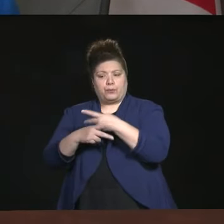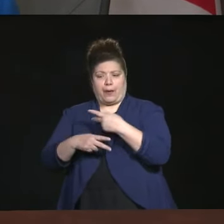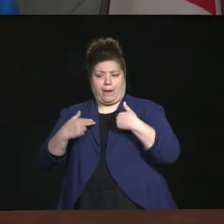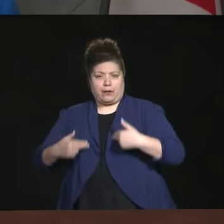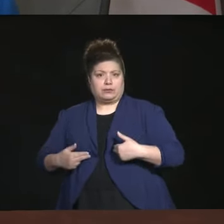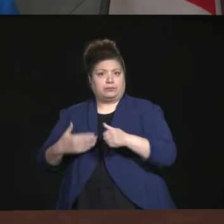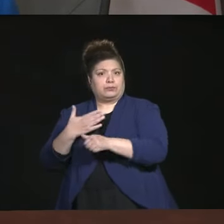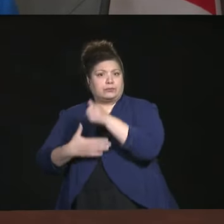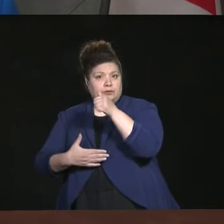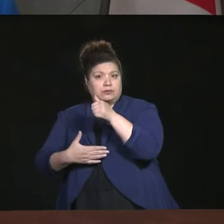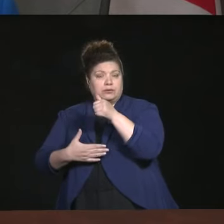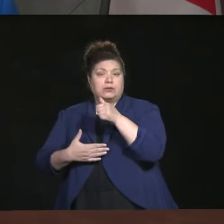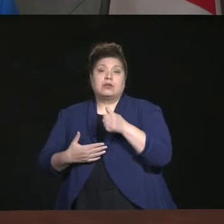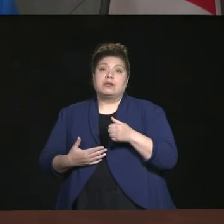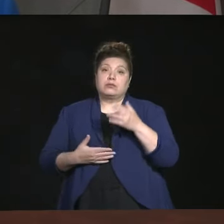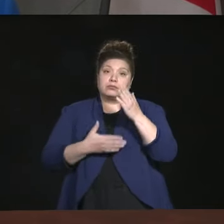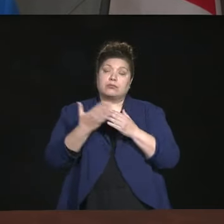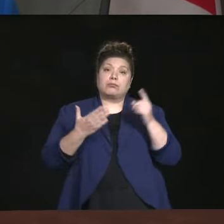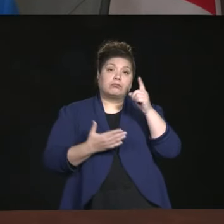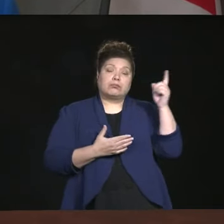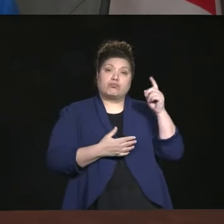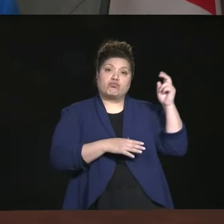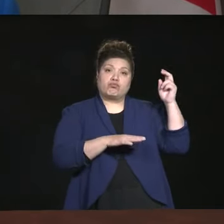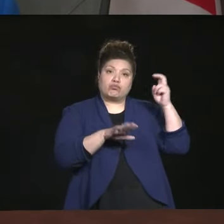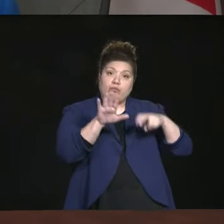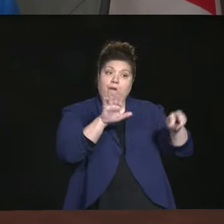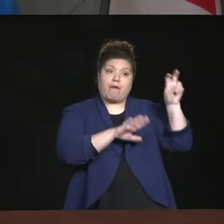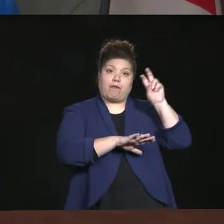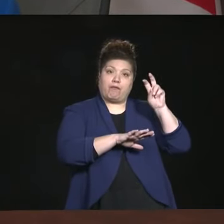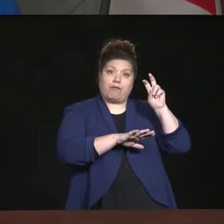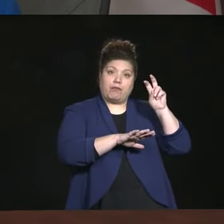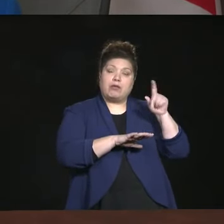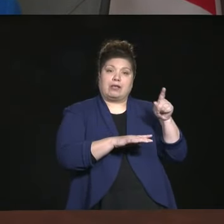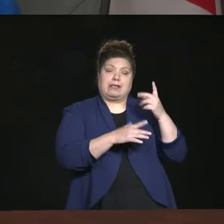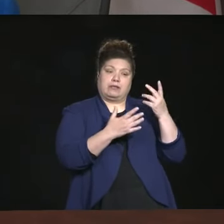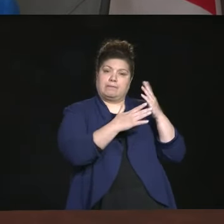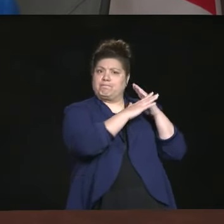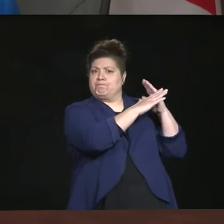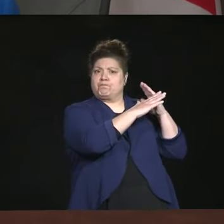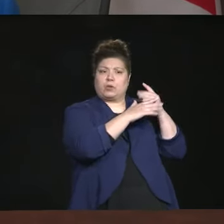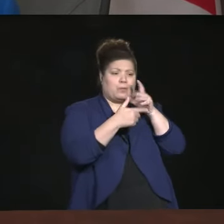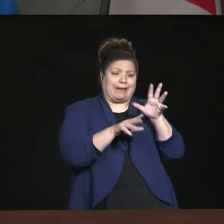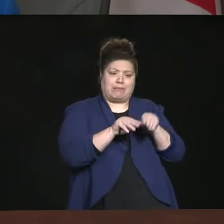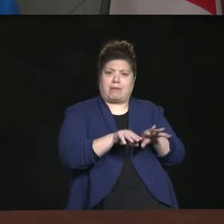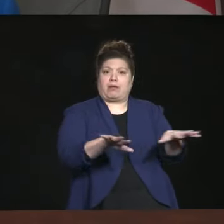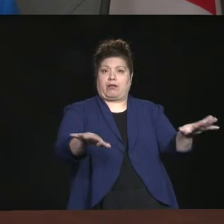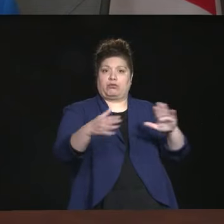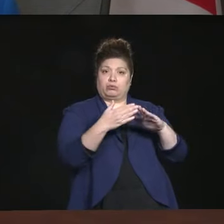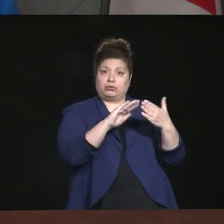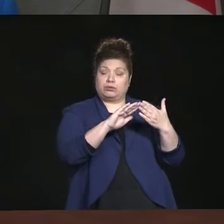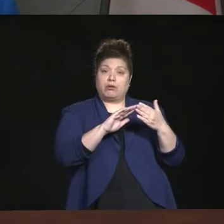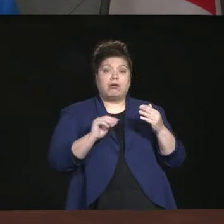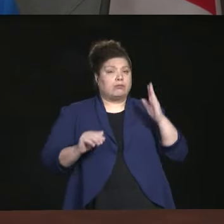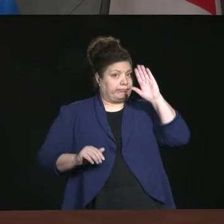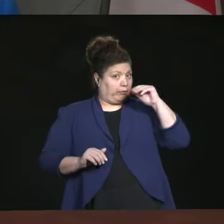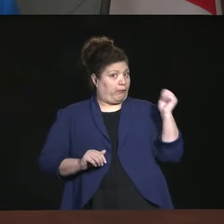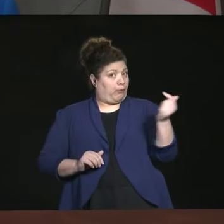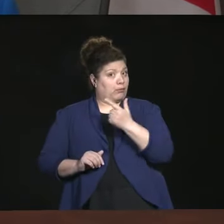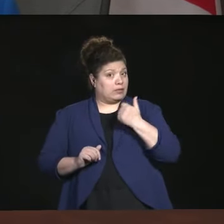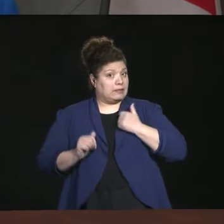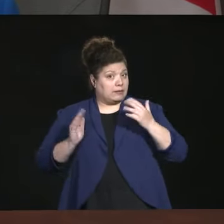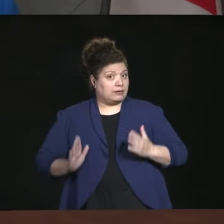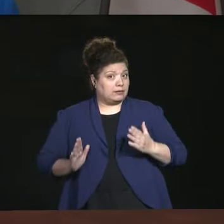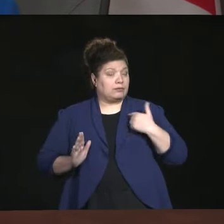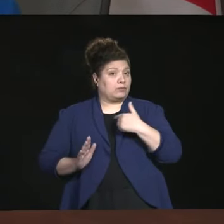travel-related cases from sparking community spread. As all Canadians continue to strictly adhere to physical distancing to